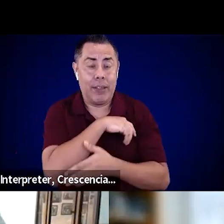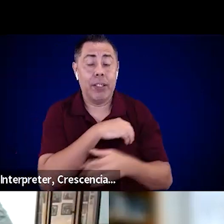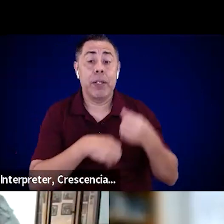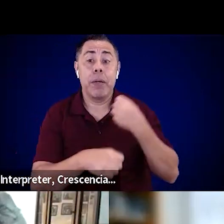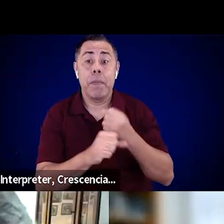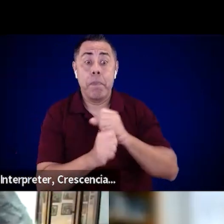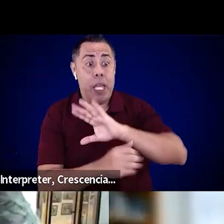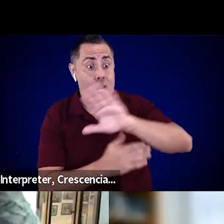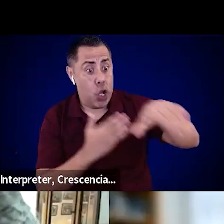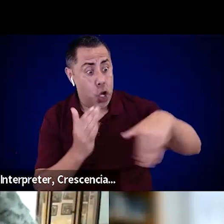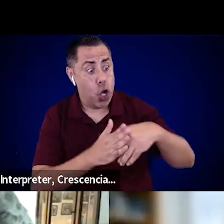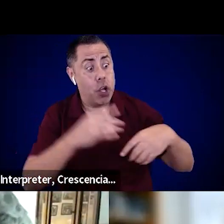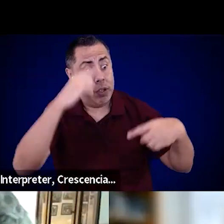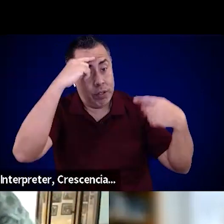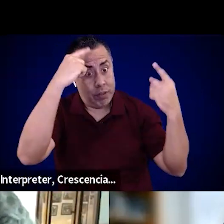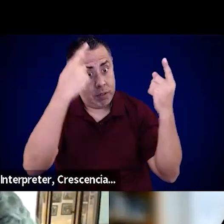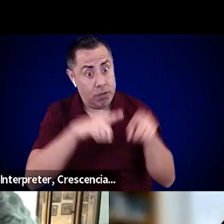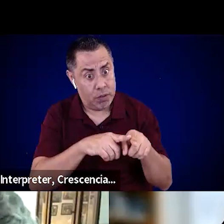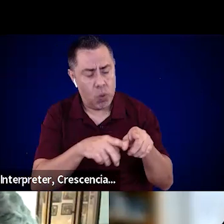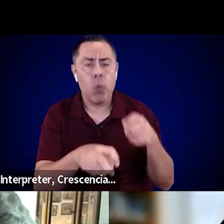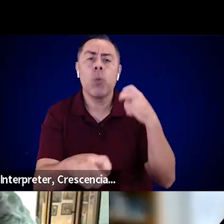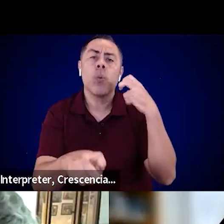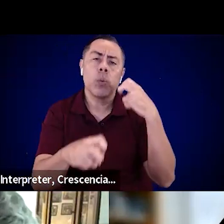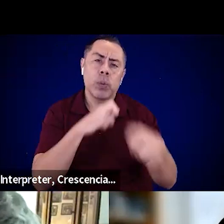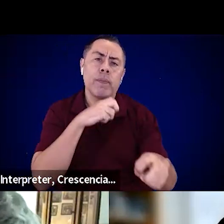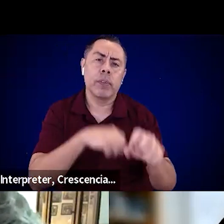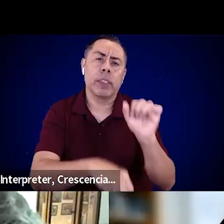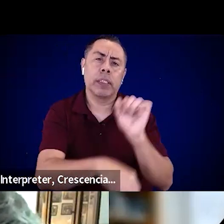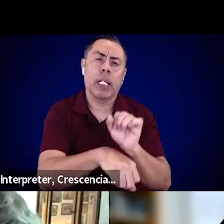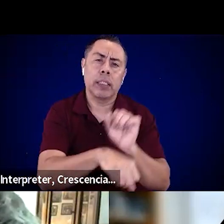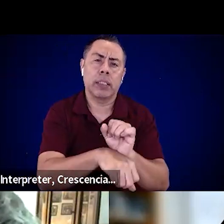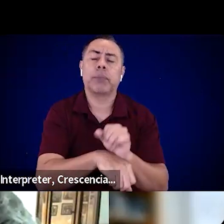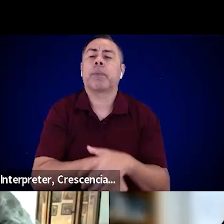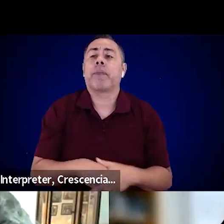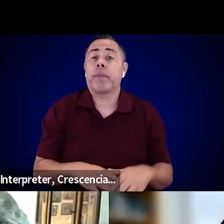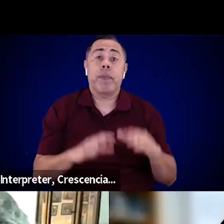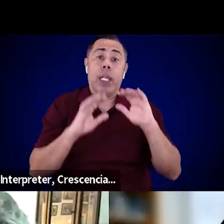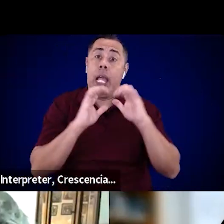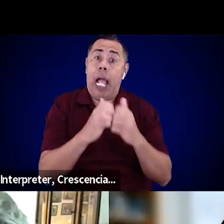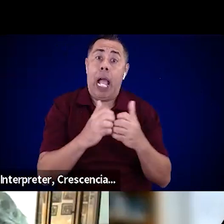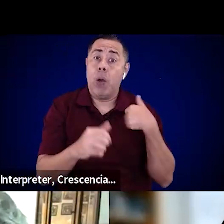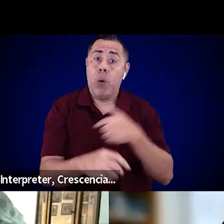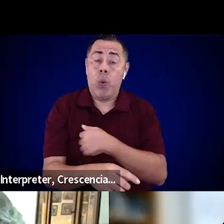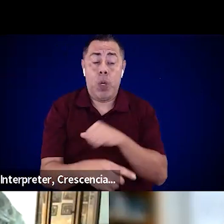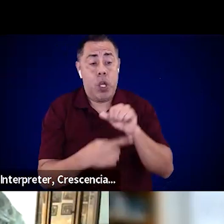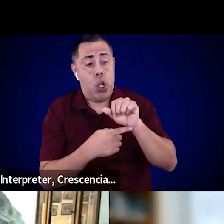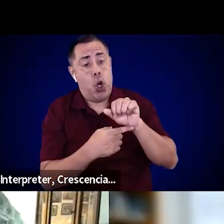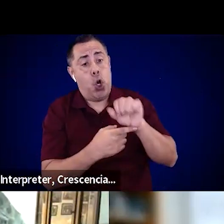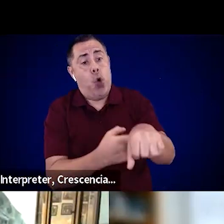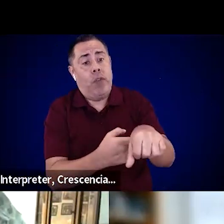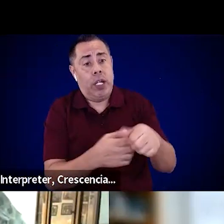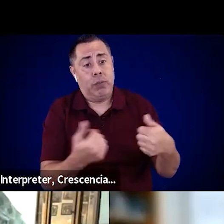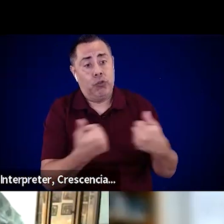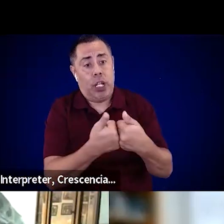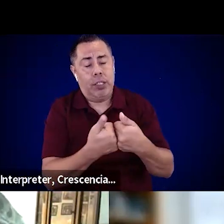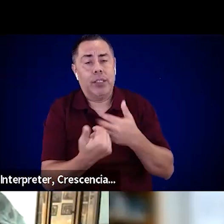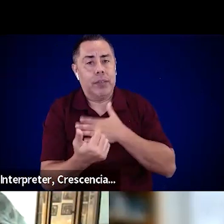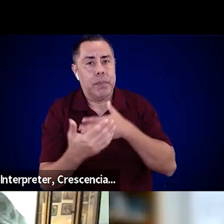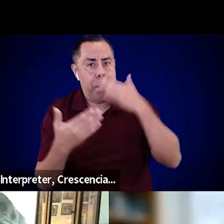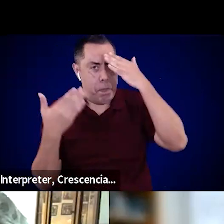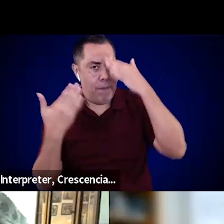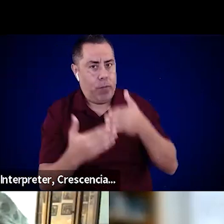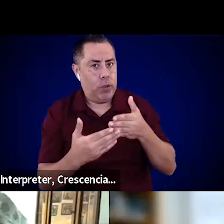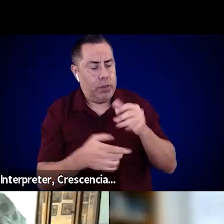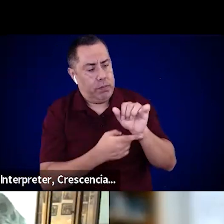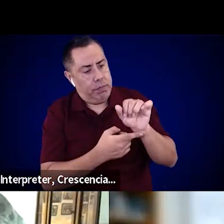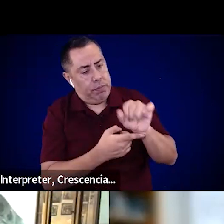The biggest solution on how we overcame these challenges, that's what I really want to focus on. And the credit to that goes to